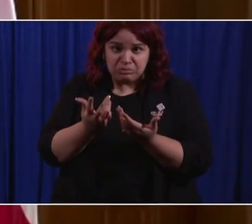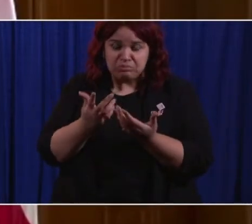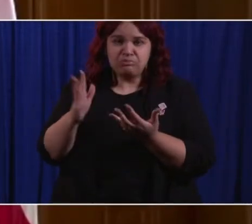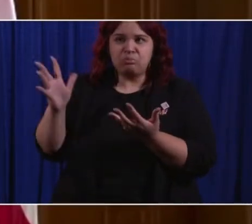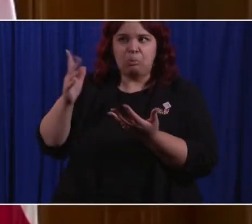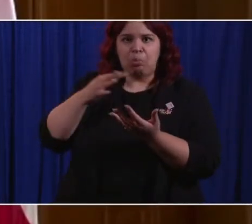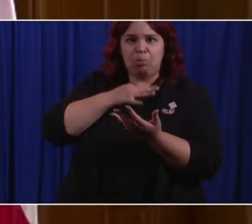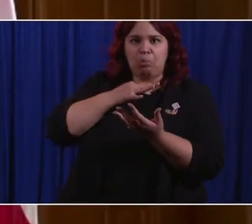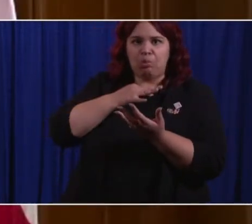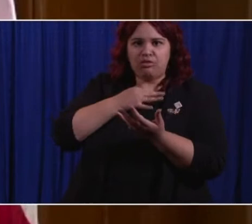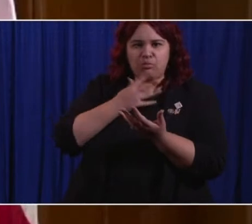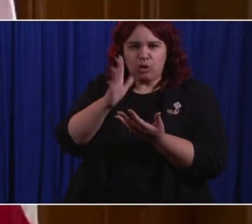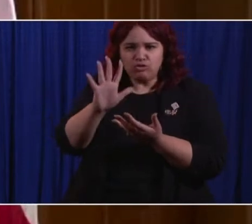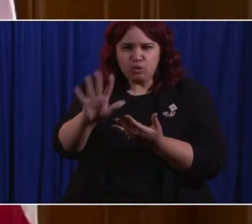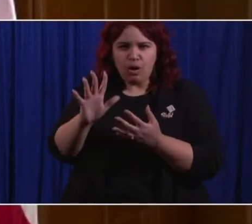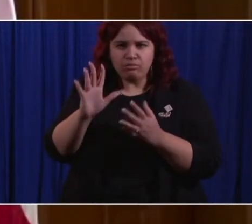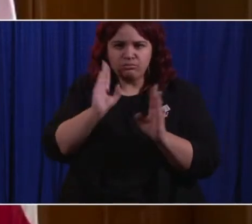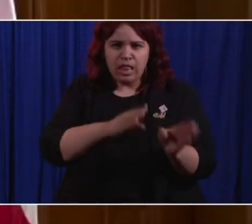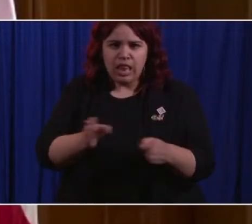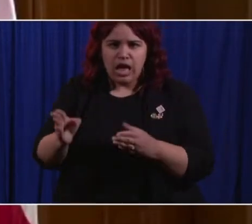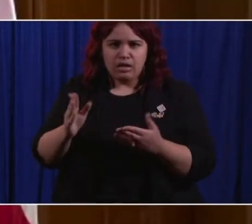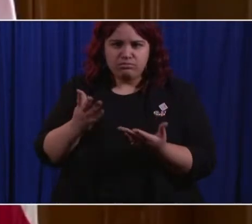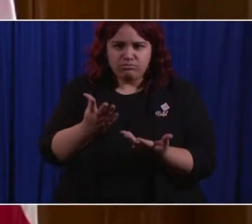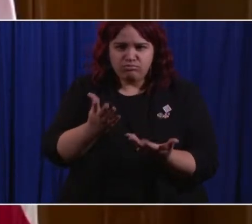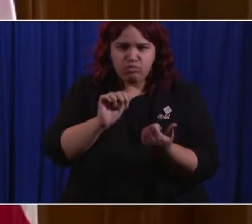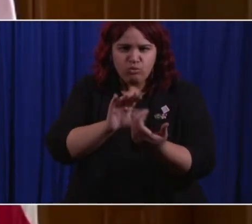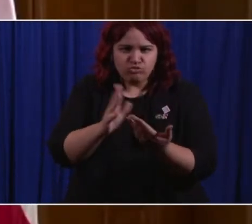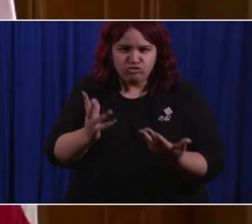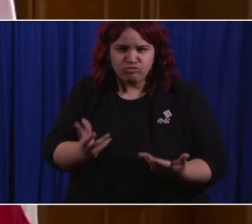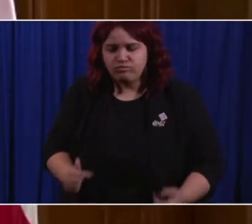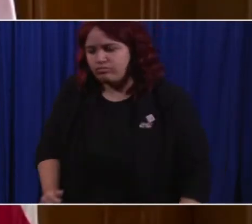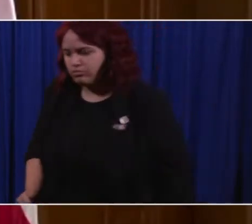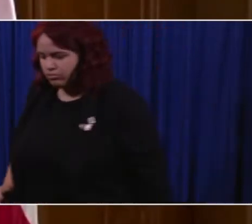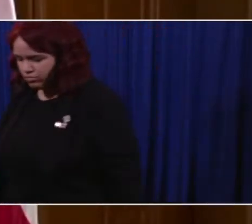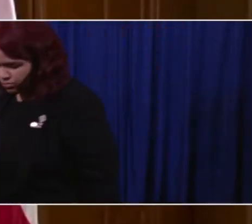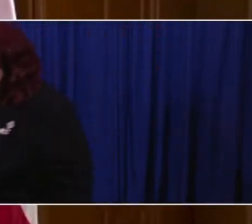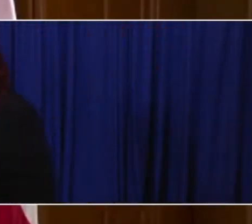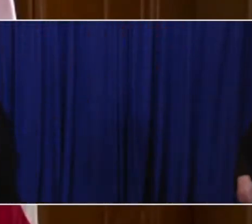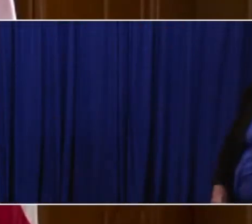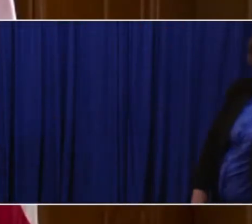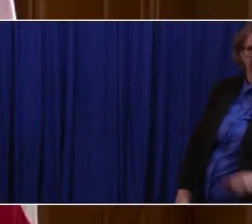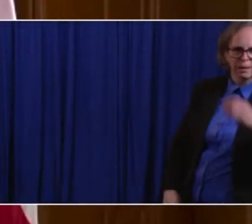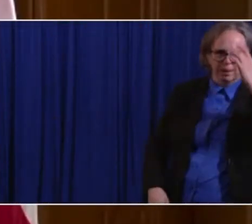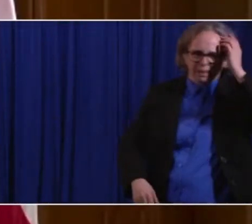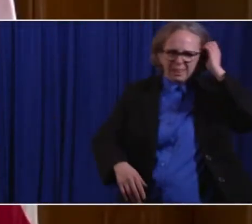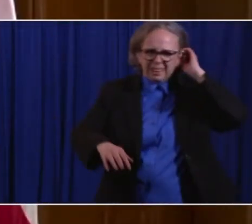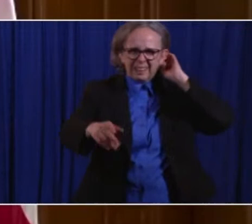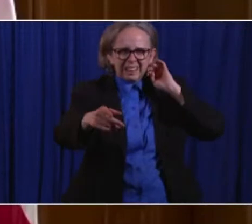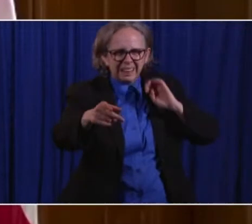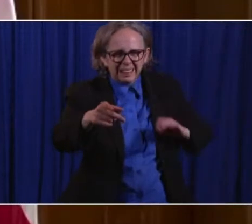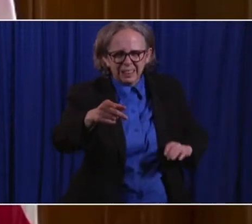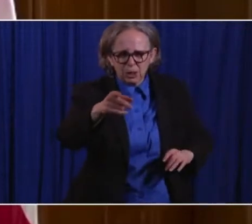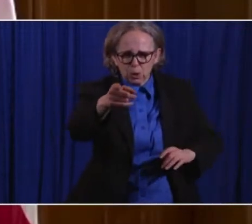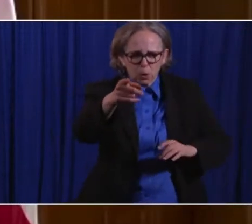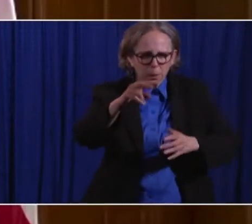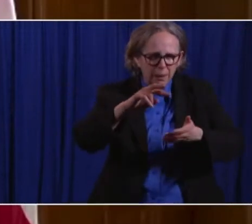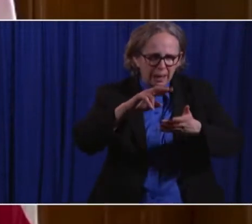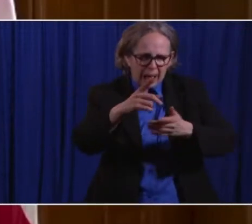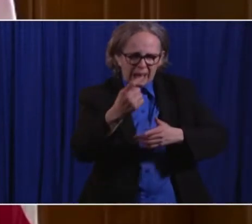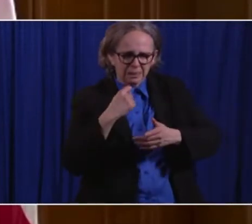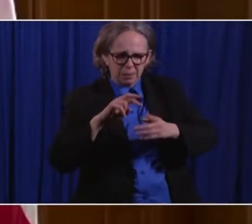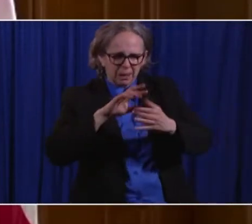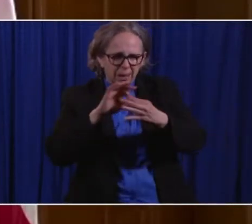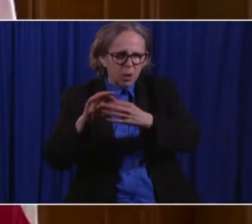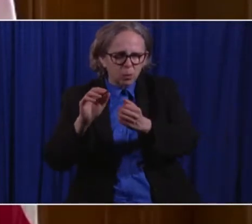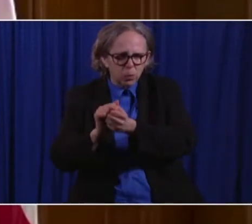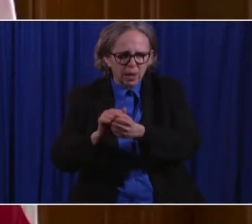Thanks. As far as I assume your question has to do with basically taking care of the structural problem that we've known we've had for,